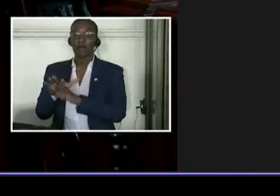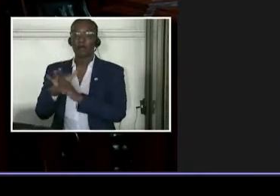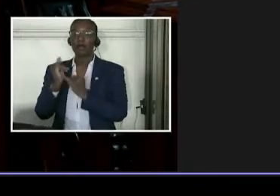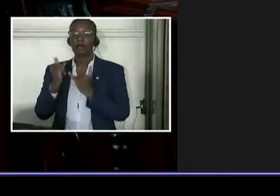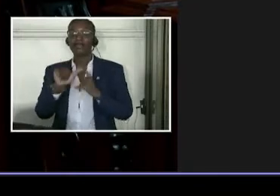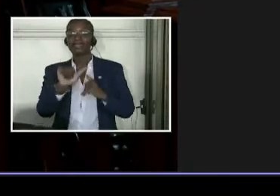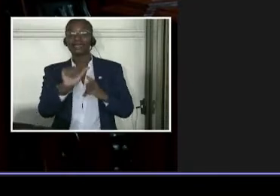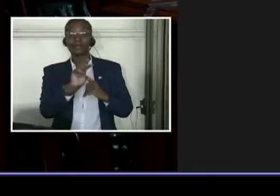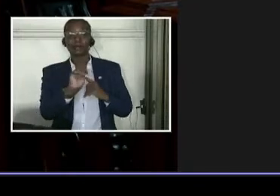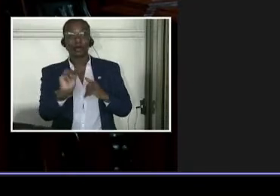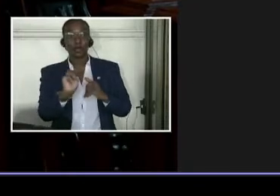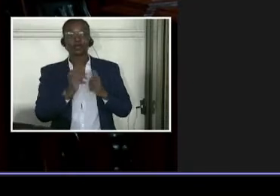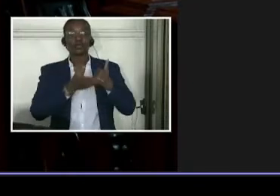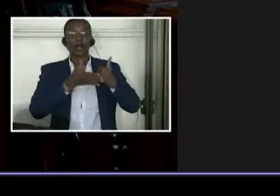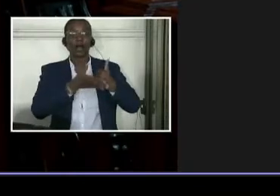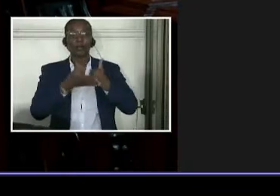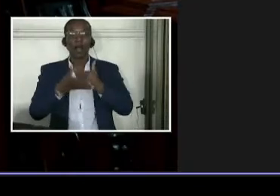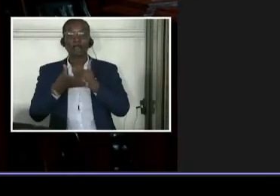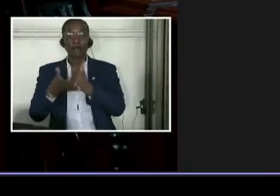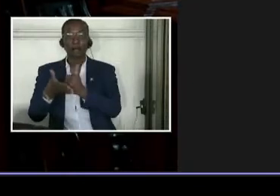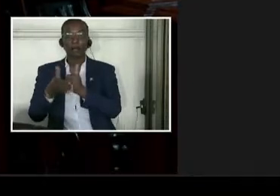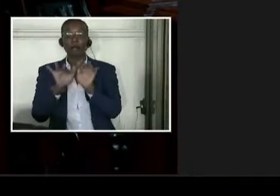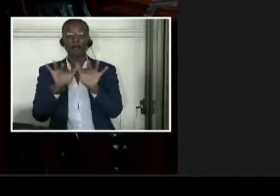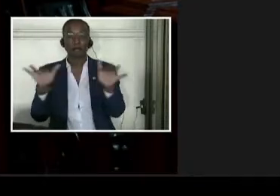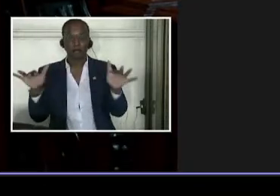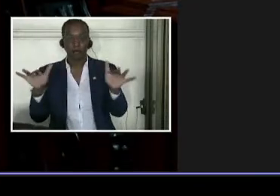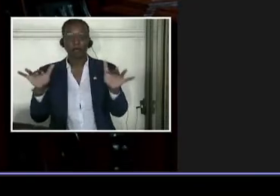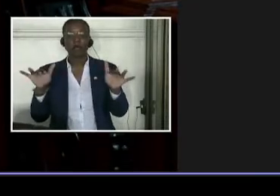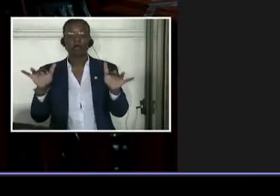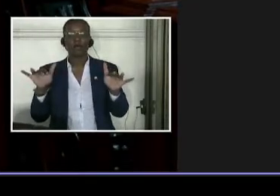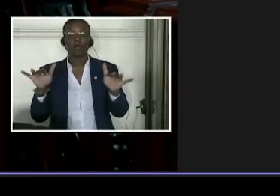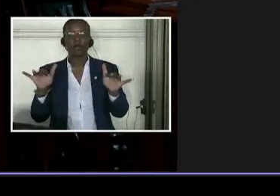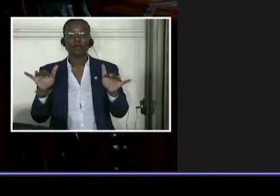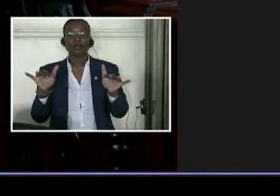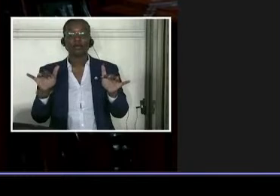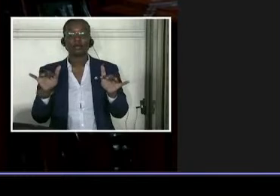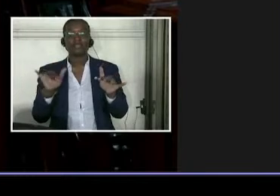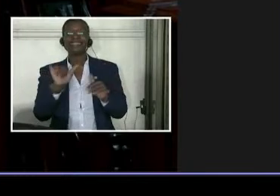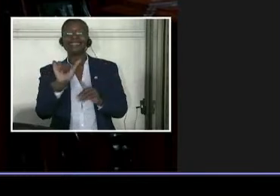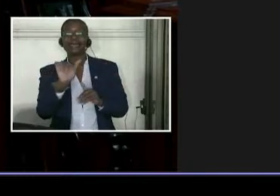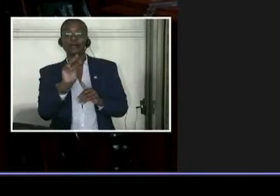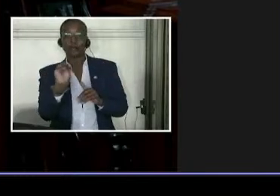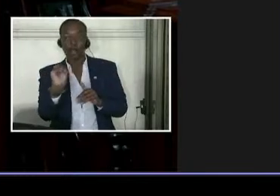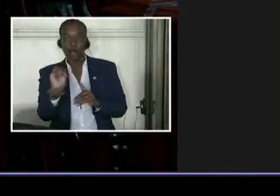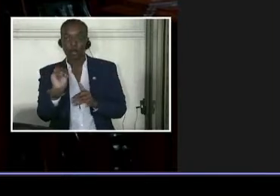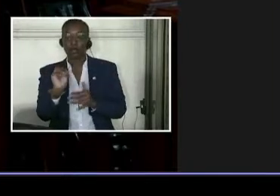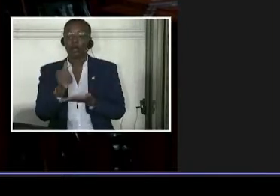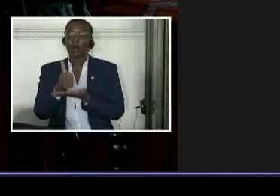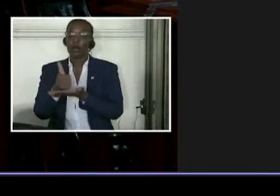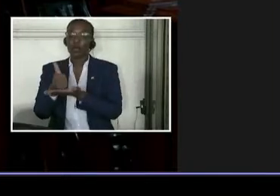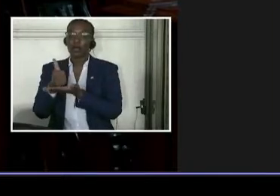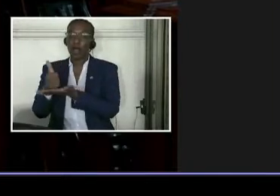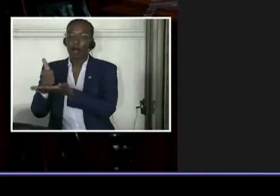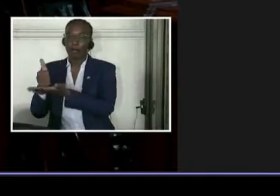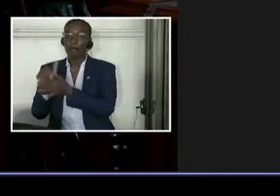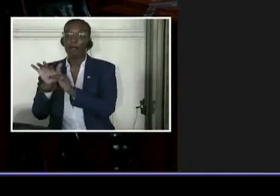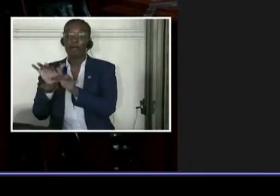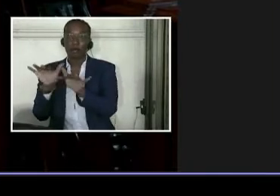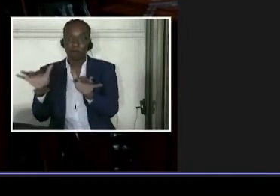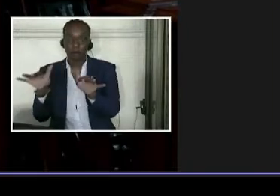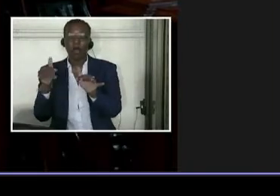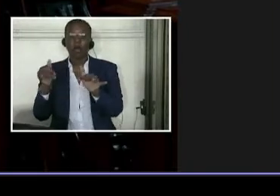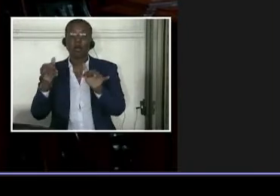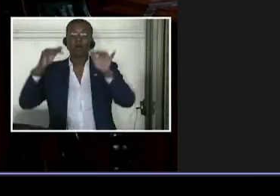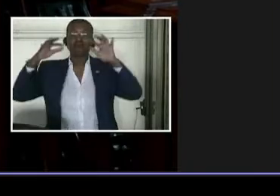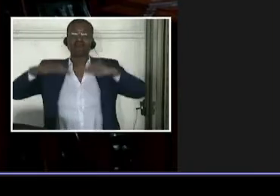rands to assist visits victims. We have set aside more than 6 million rands to assist victims of heavy